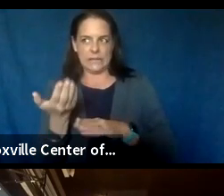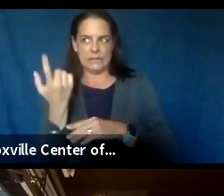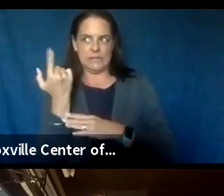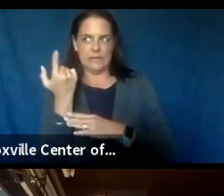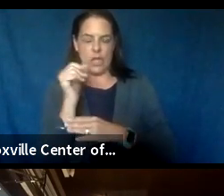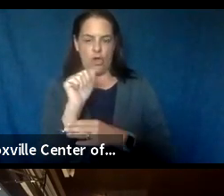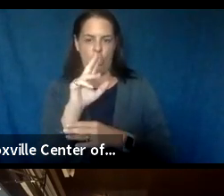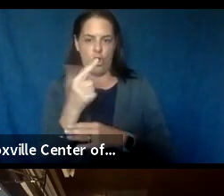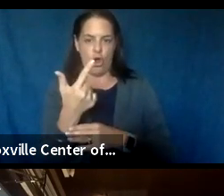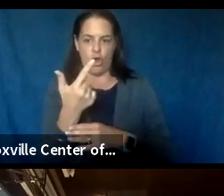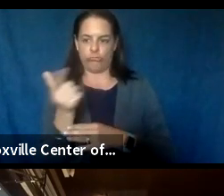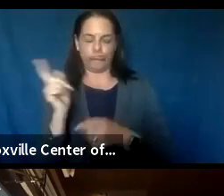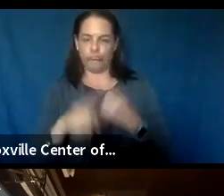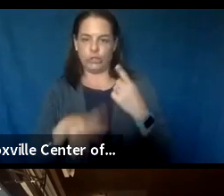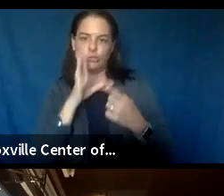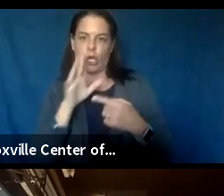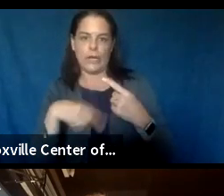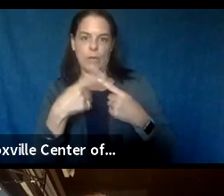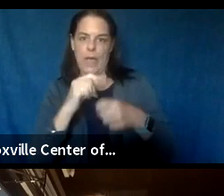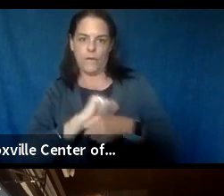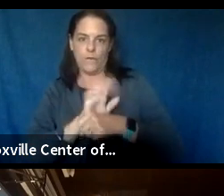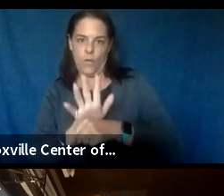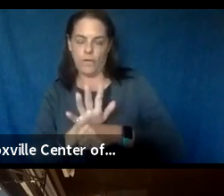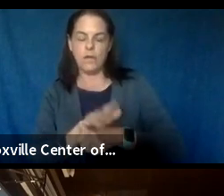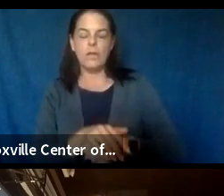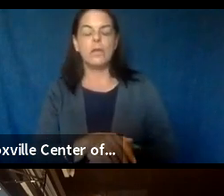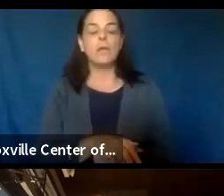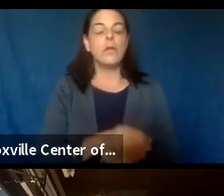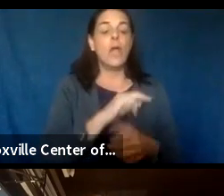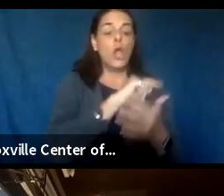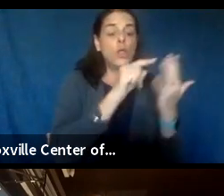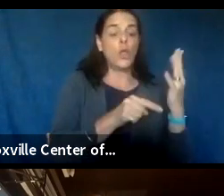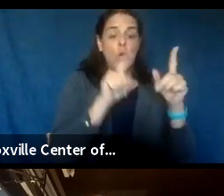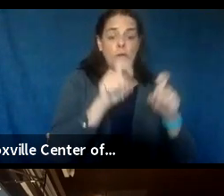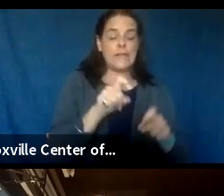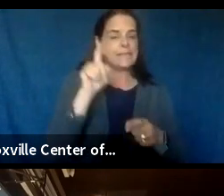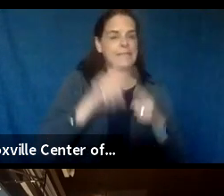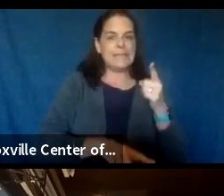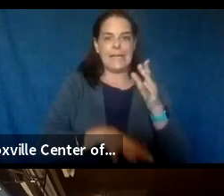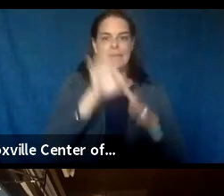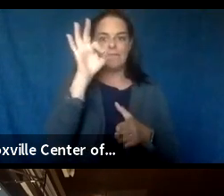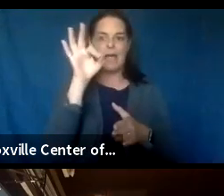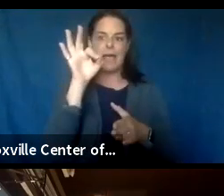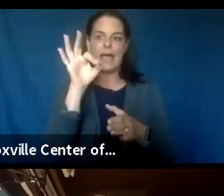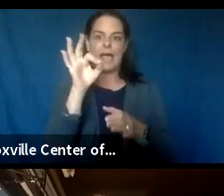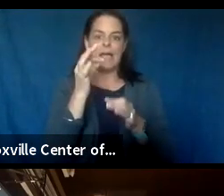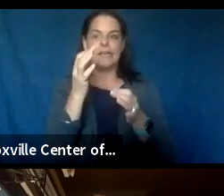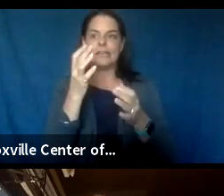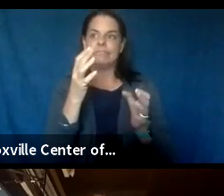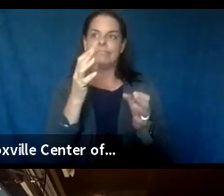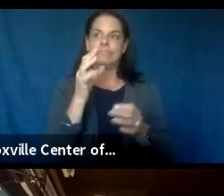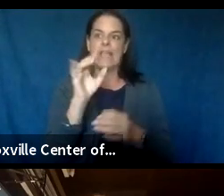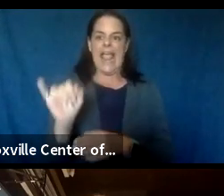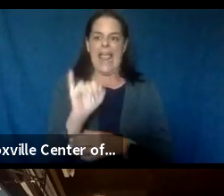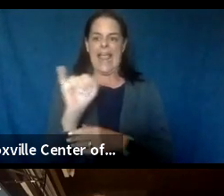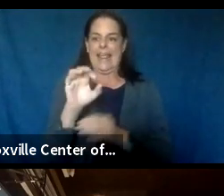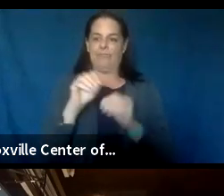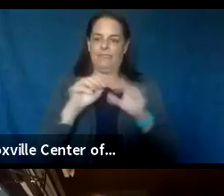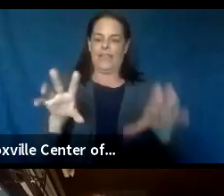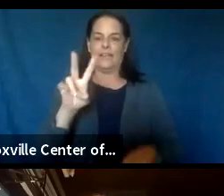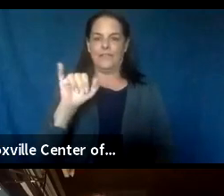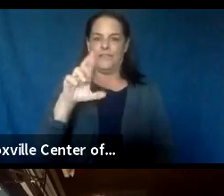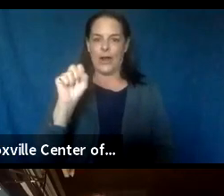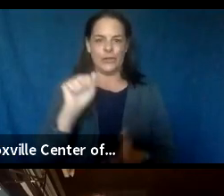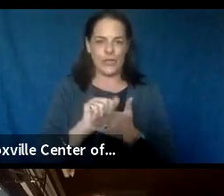August and is unable to speak about COVID, he states, "These tests cannot detect free infectious viruses at all. They can